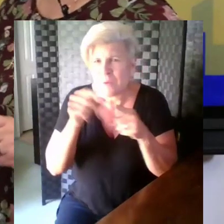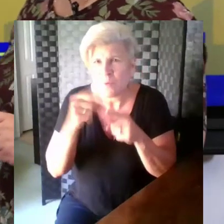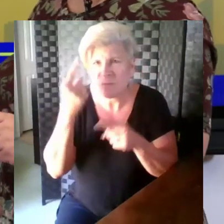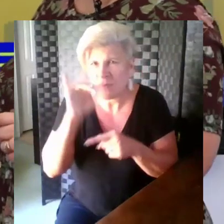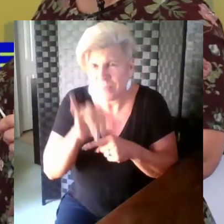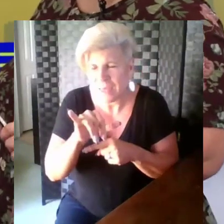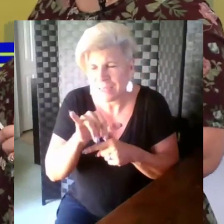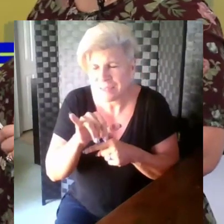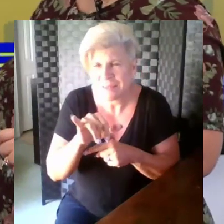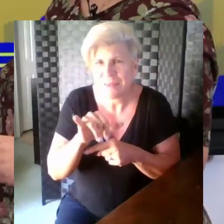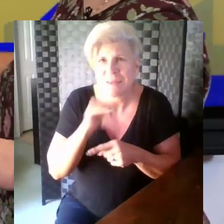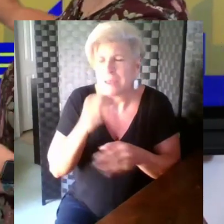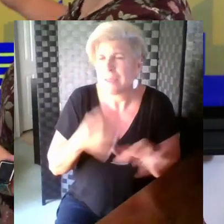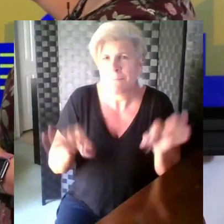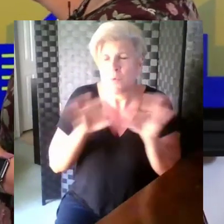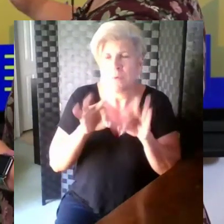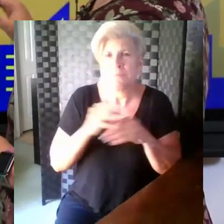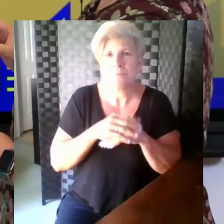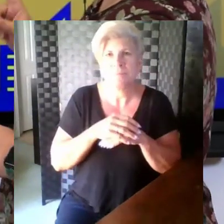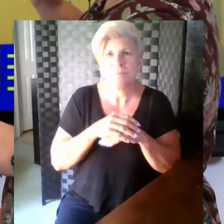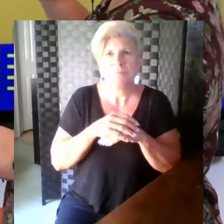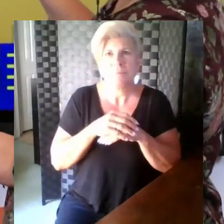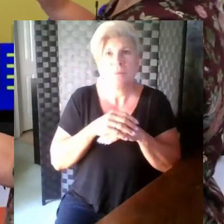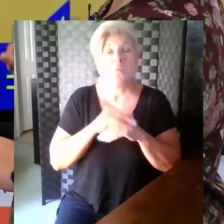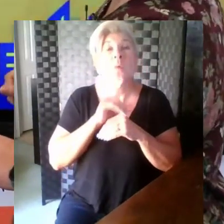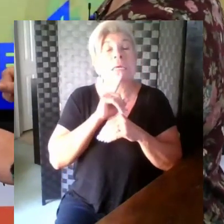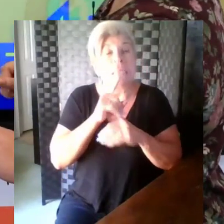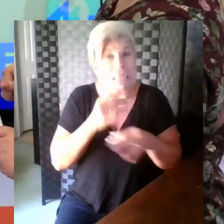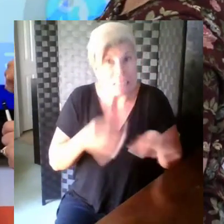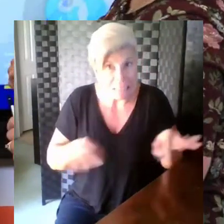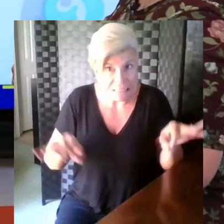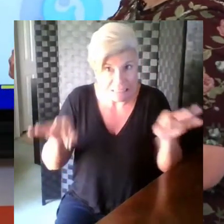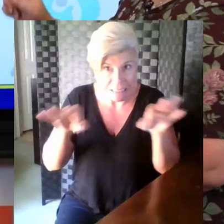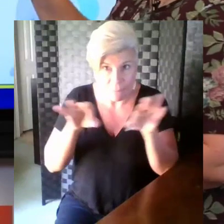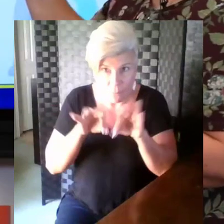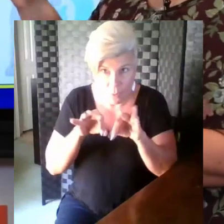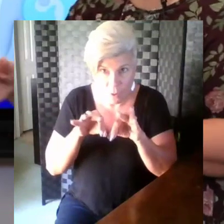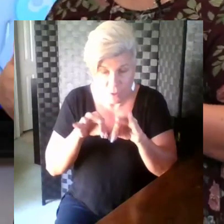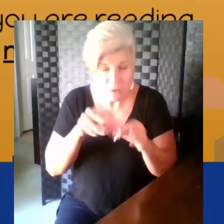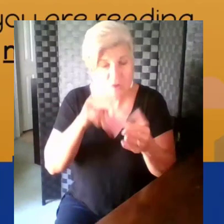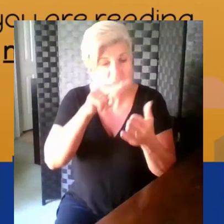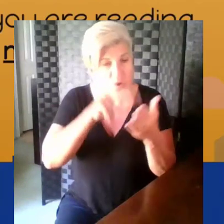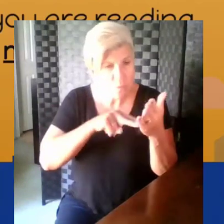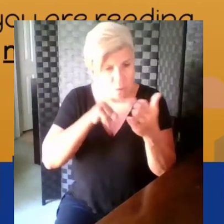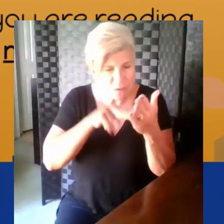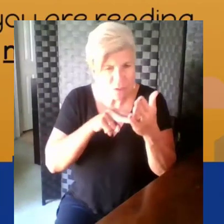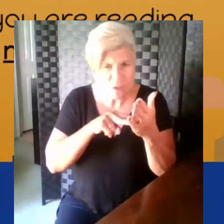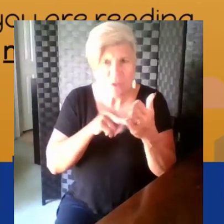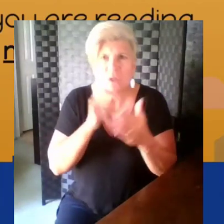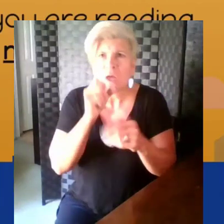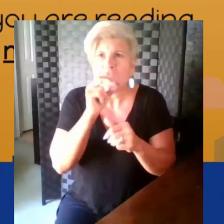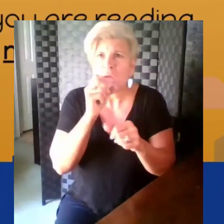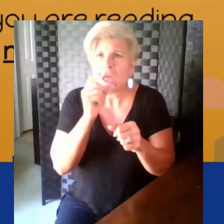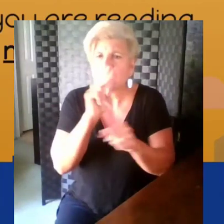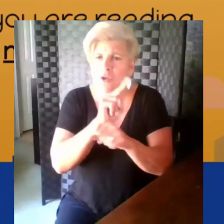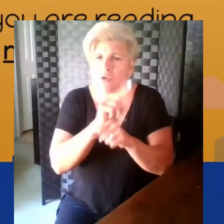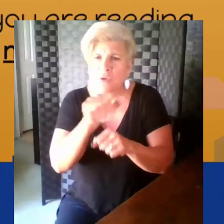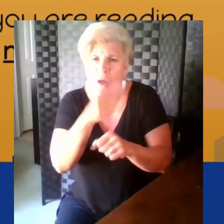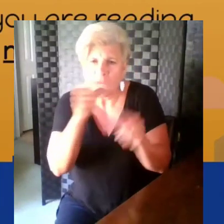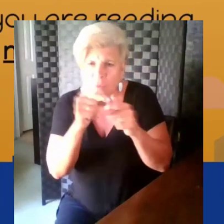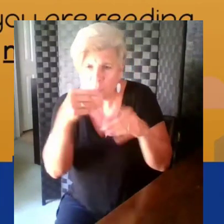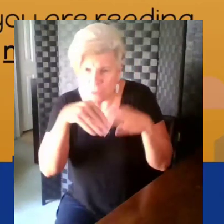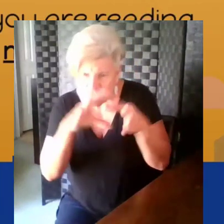homographs. That's not what's most important. What is important is that you use context clues or other words